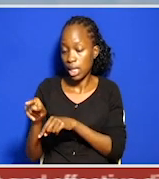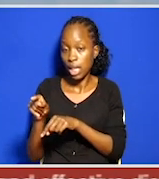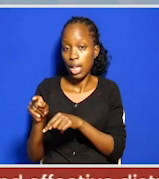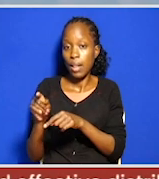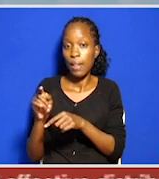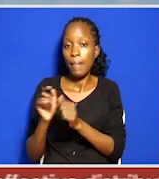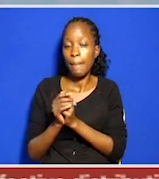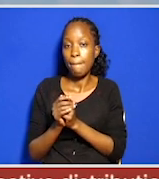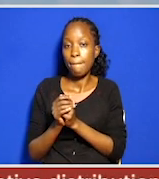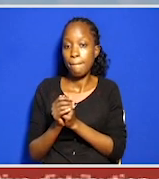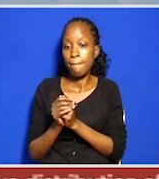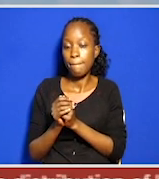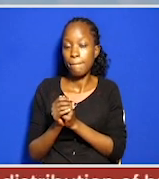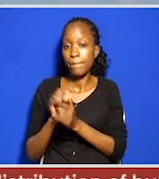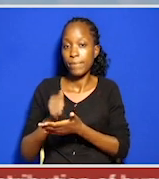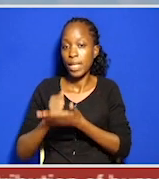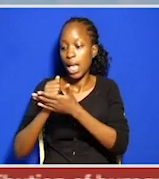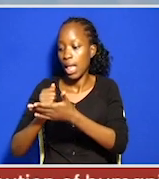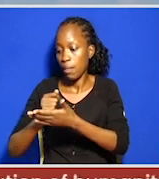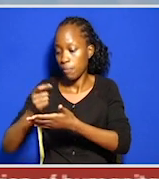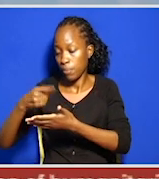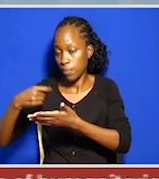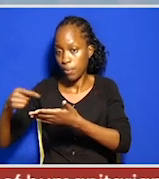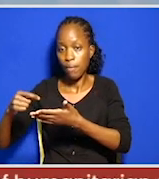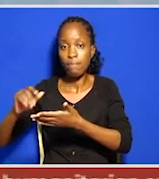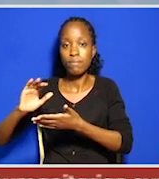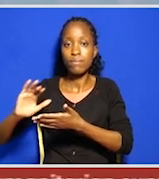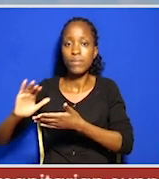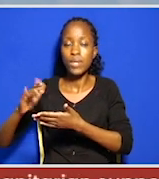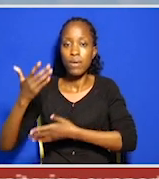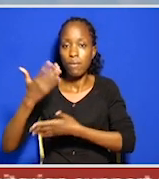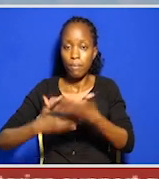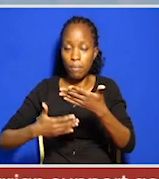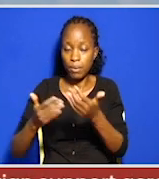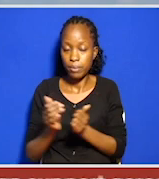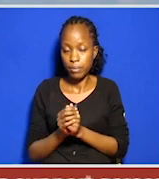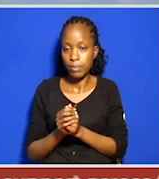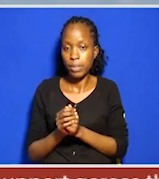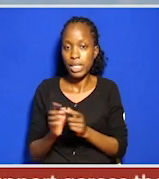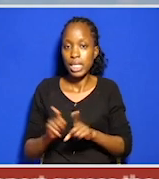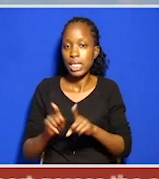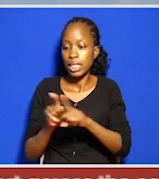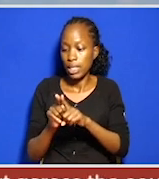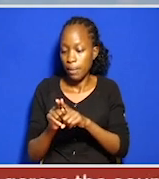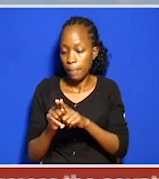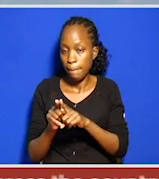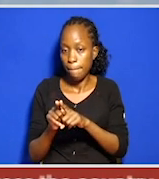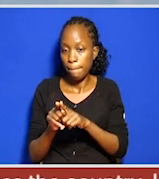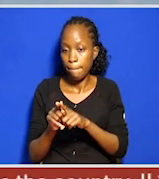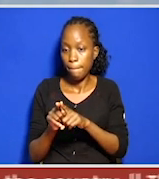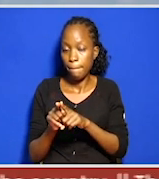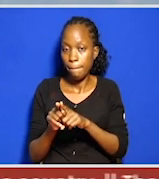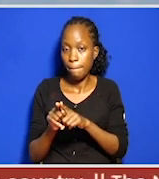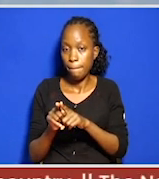the finalization and signing of the pending draft instruments, as well as an inspiration to further